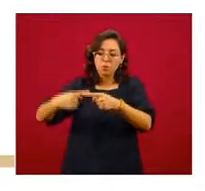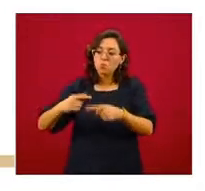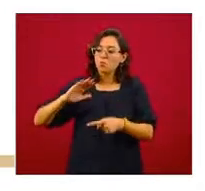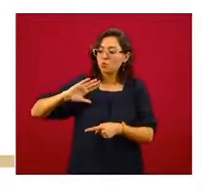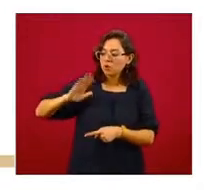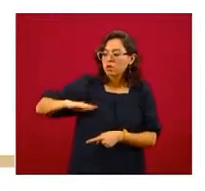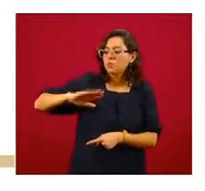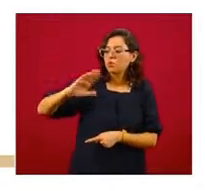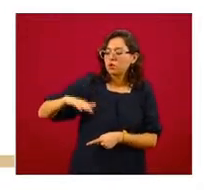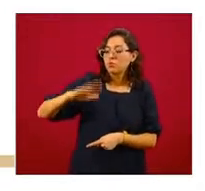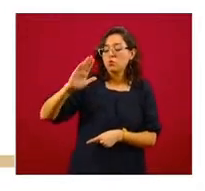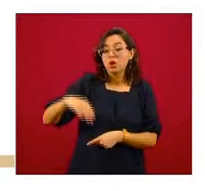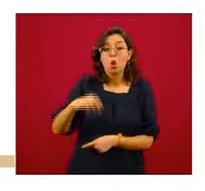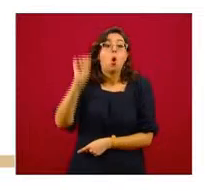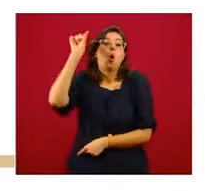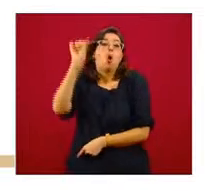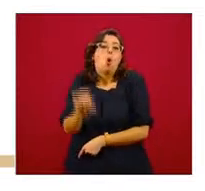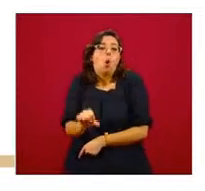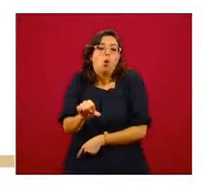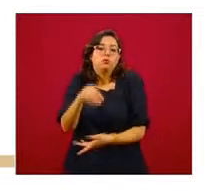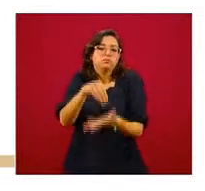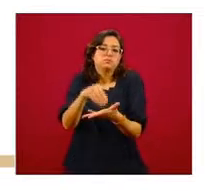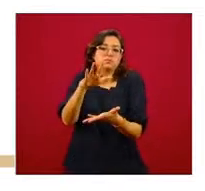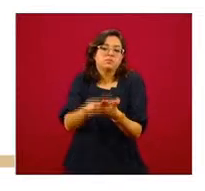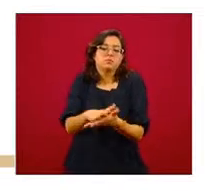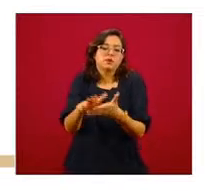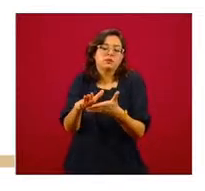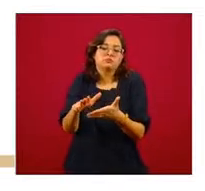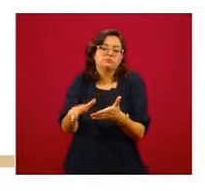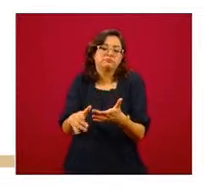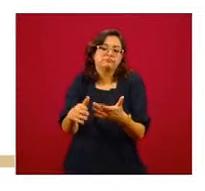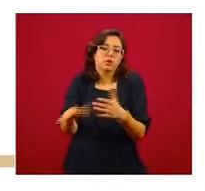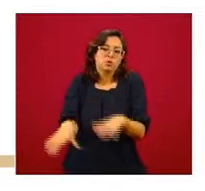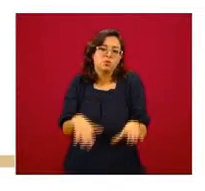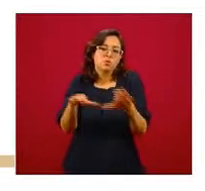number of days in which the